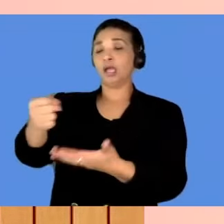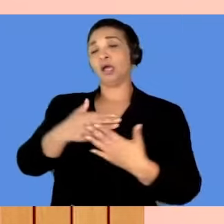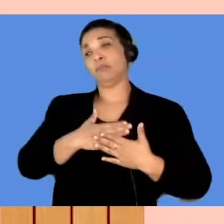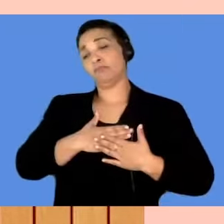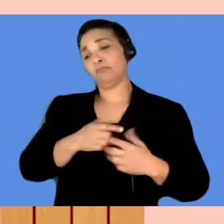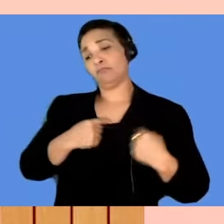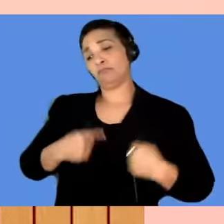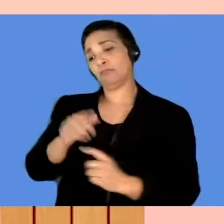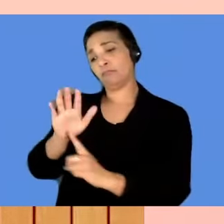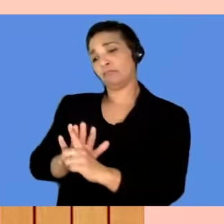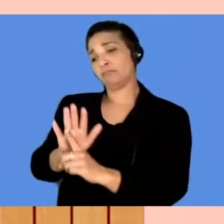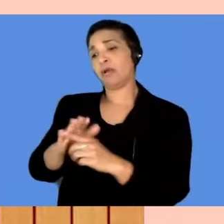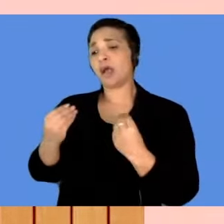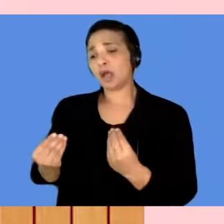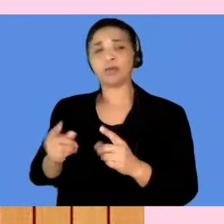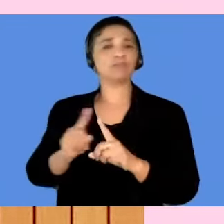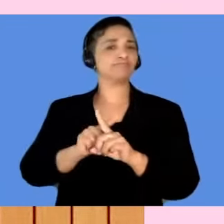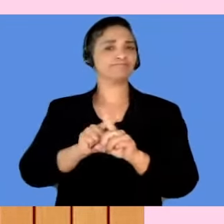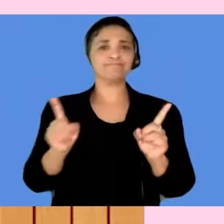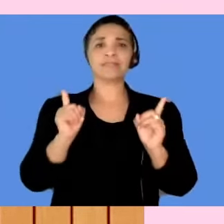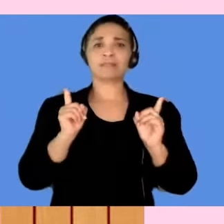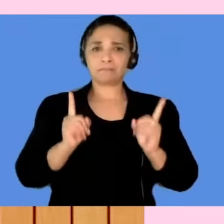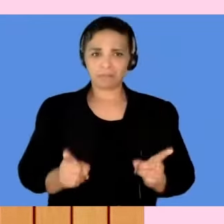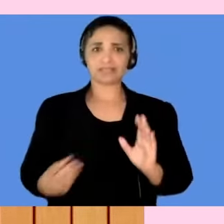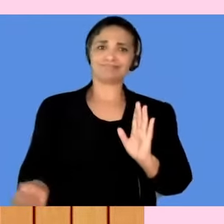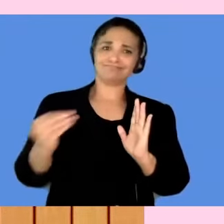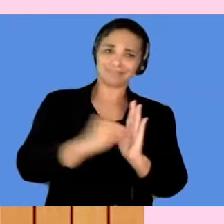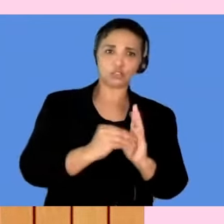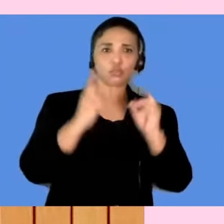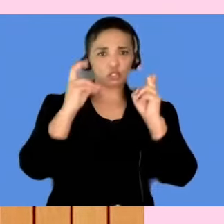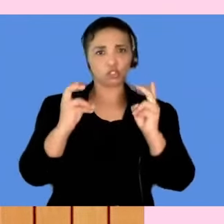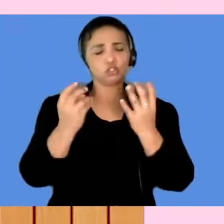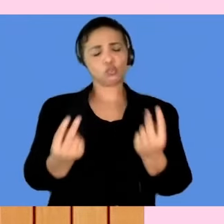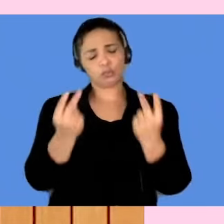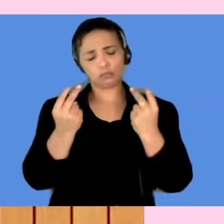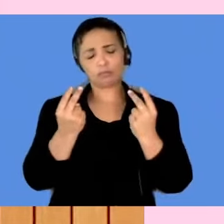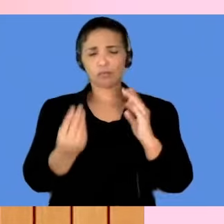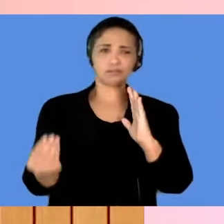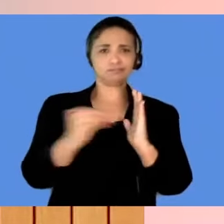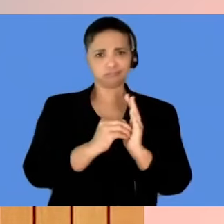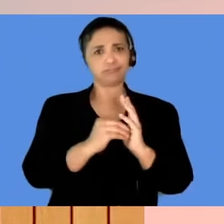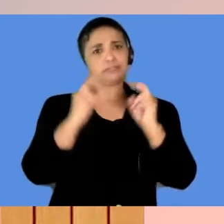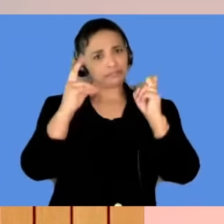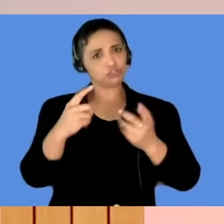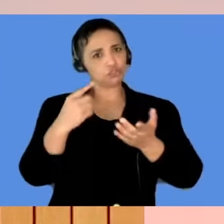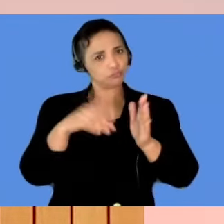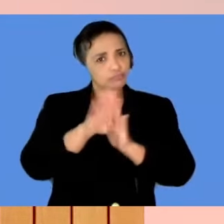on CSRs. It has to be a development agenda. It has to be part of the mainstream solutions. And